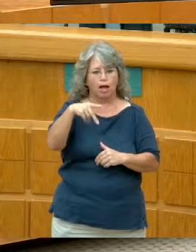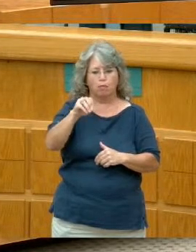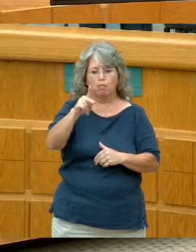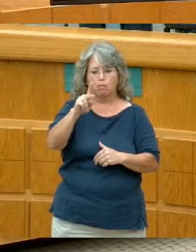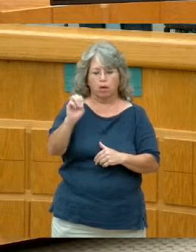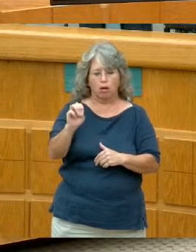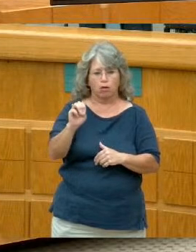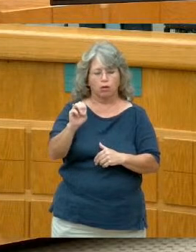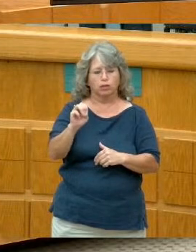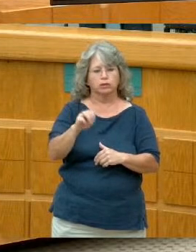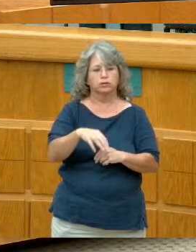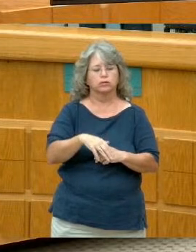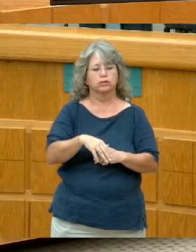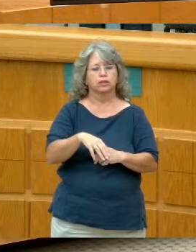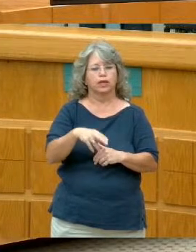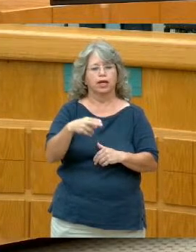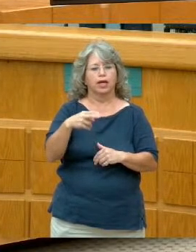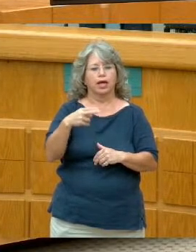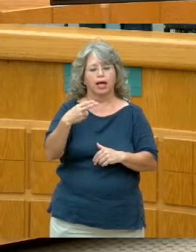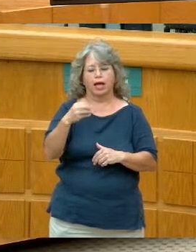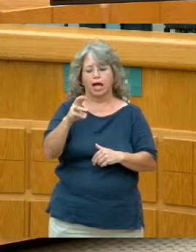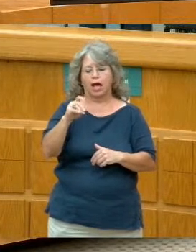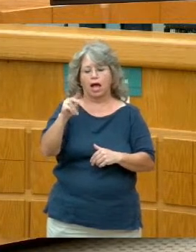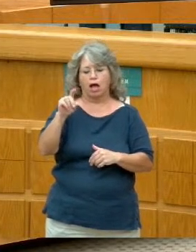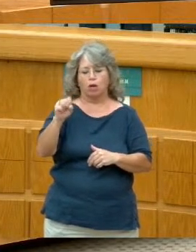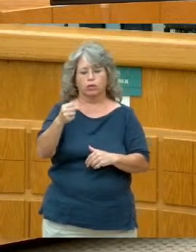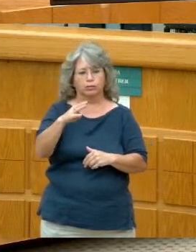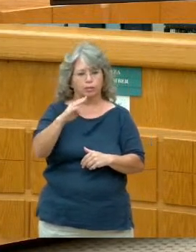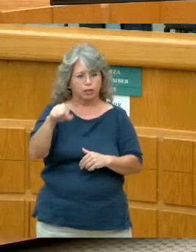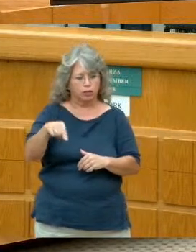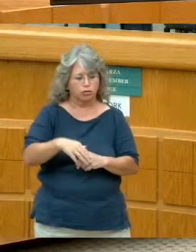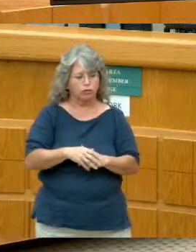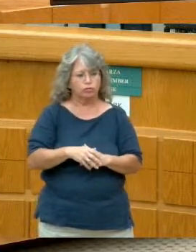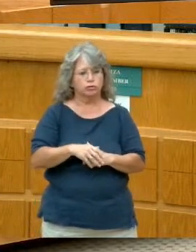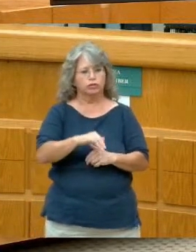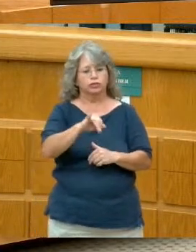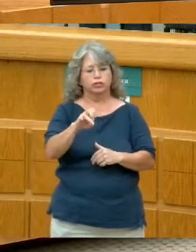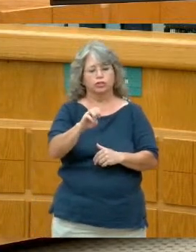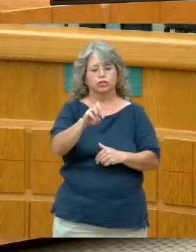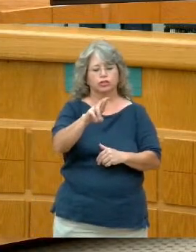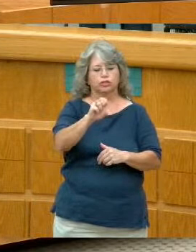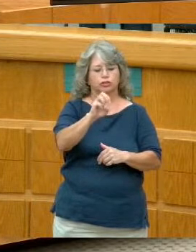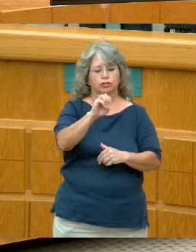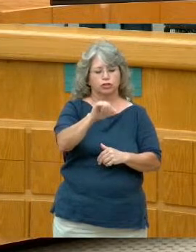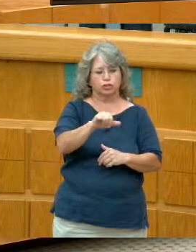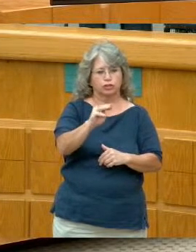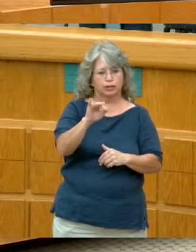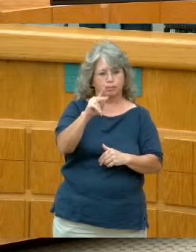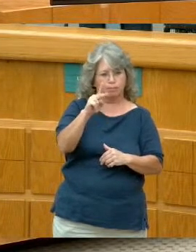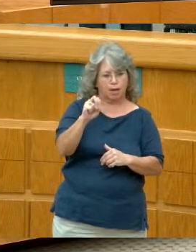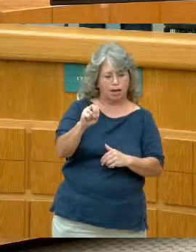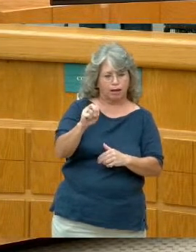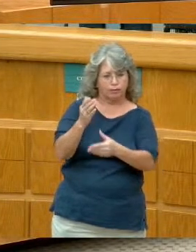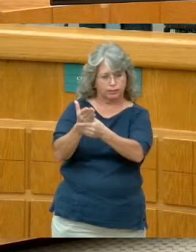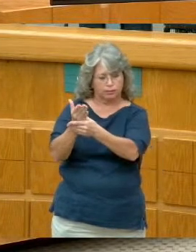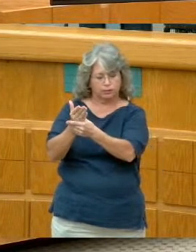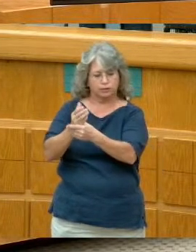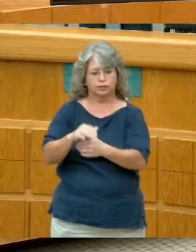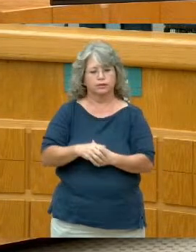Hawaii Poke on Saratoga, Howard's Barbecue, Jersey Mike's Subs, La